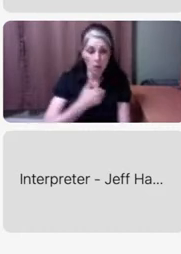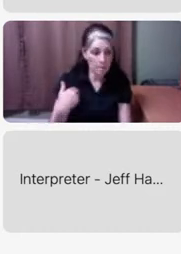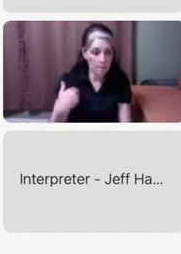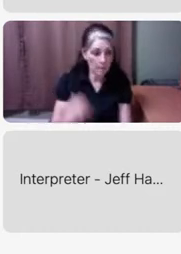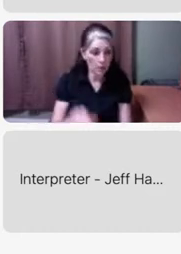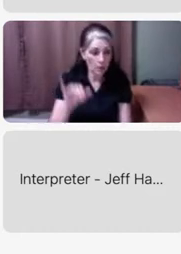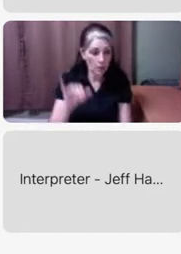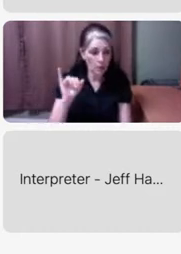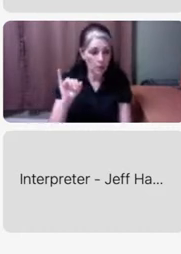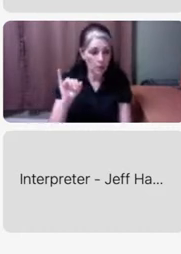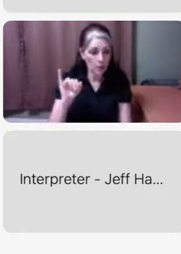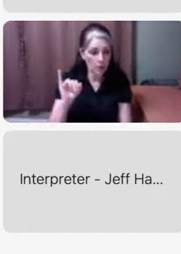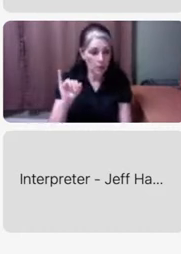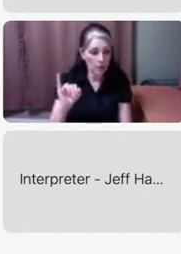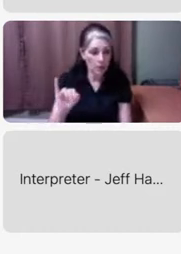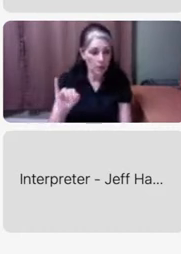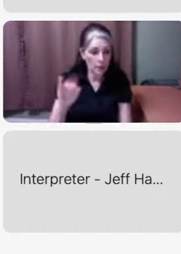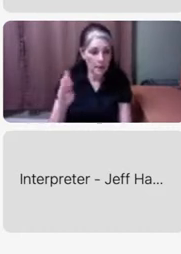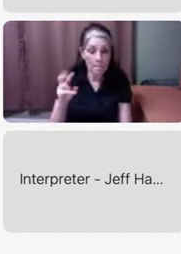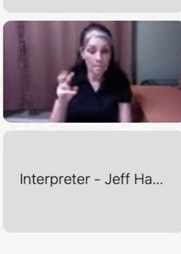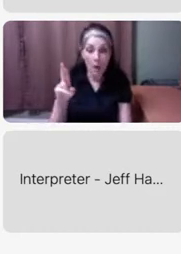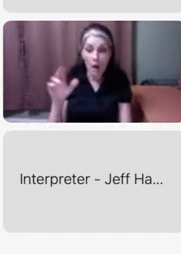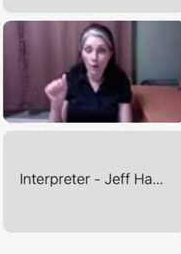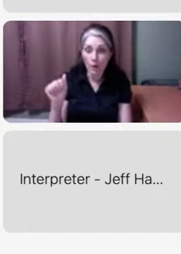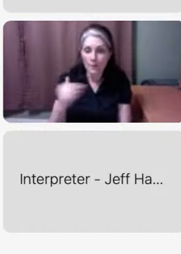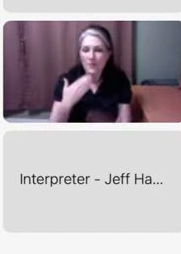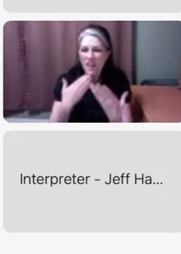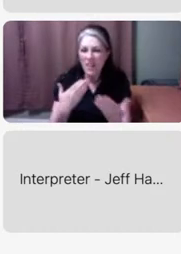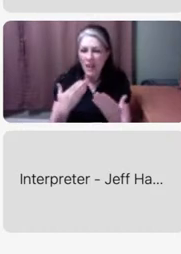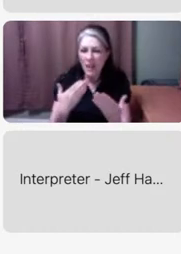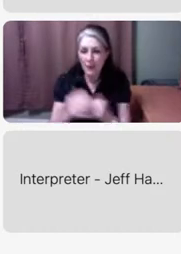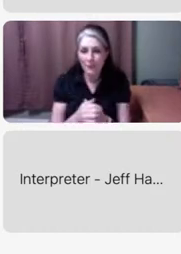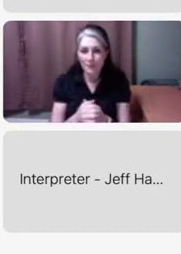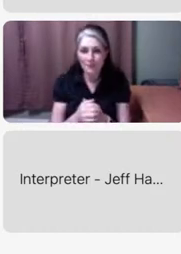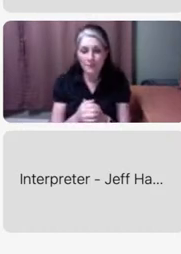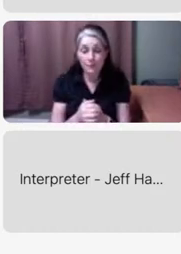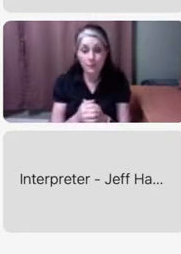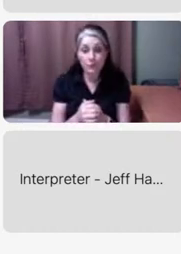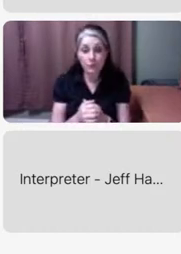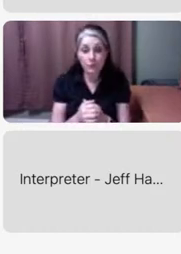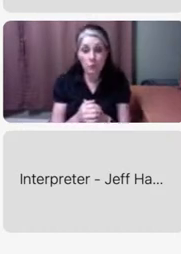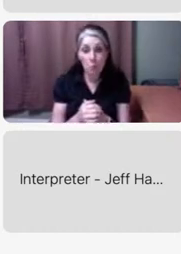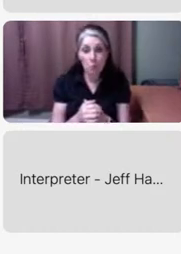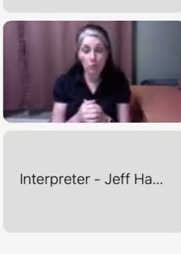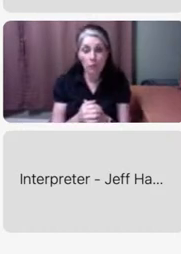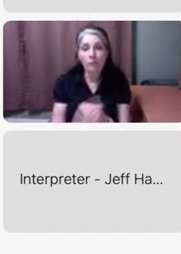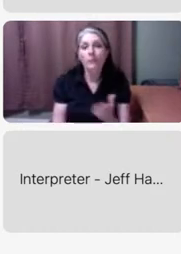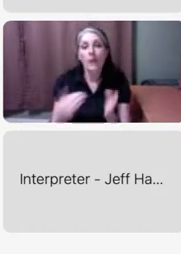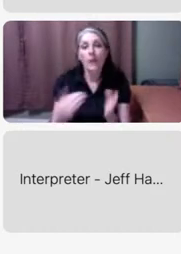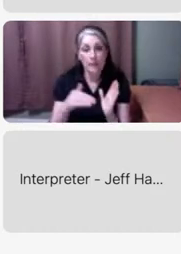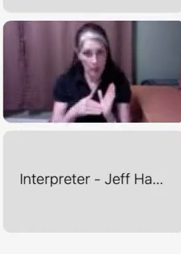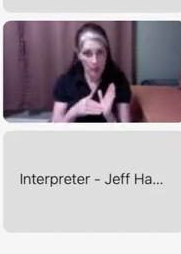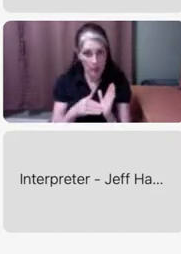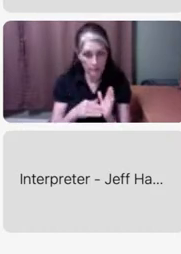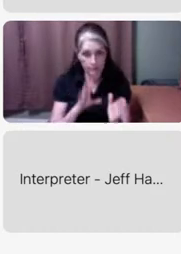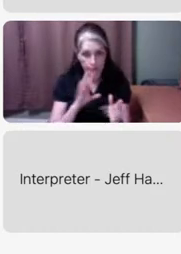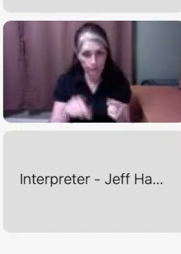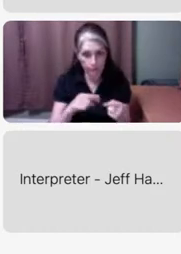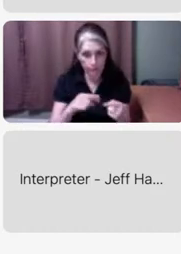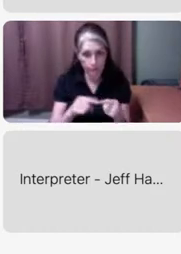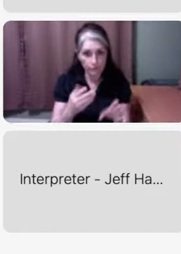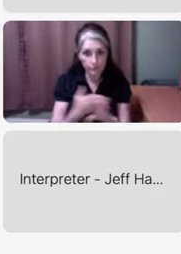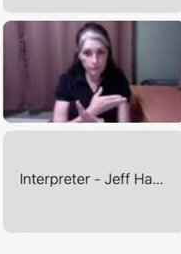okay thank you very much um just wanna once again and i mentioned it earlier is just thank all